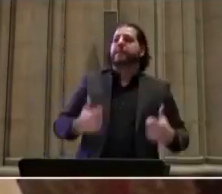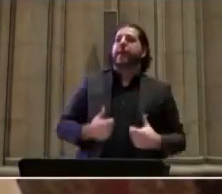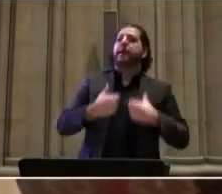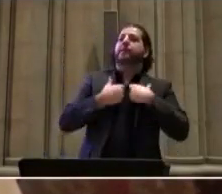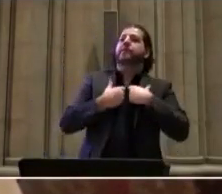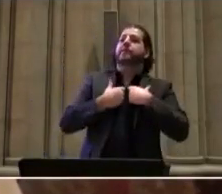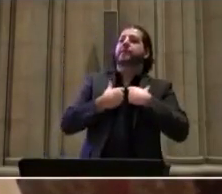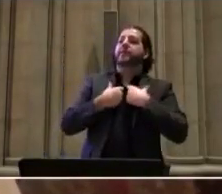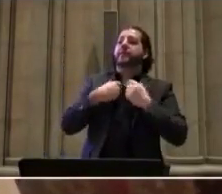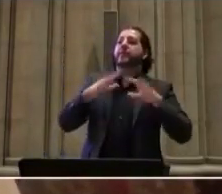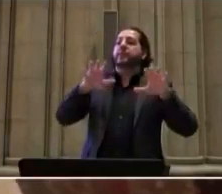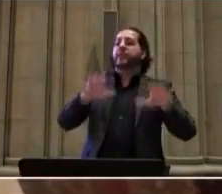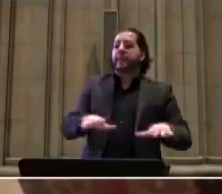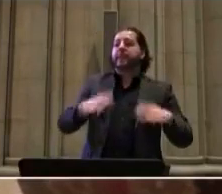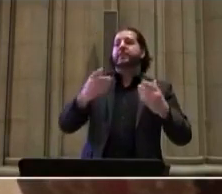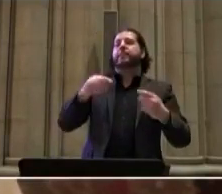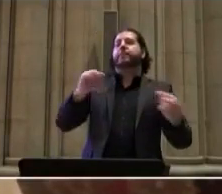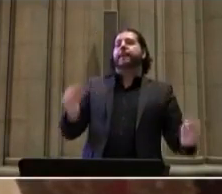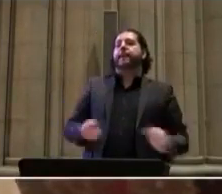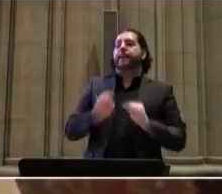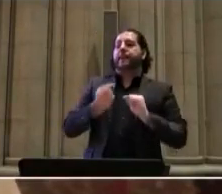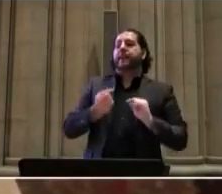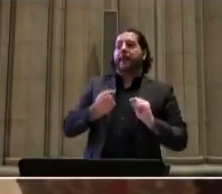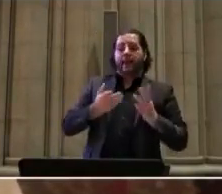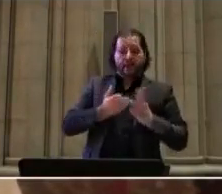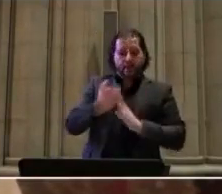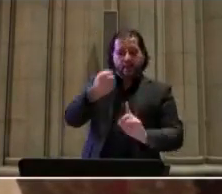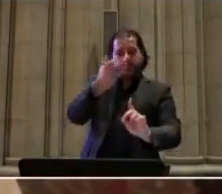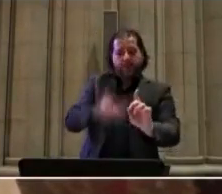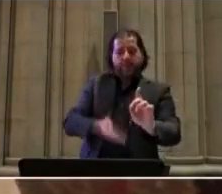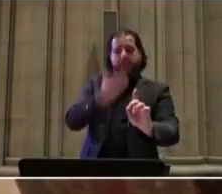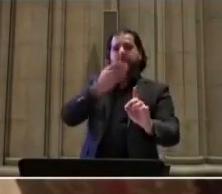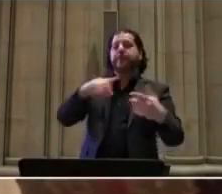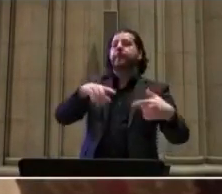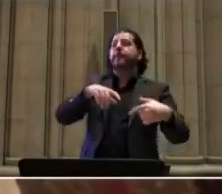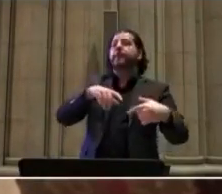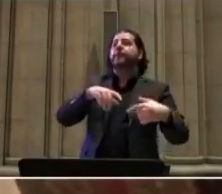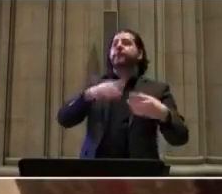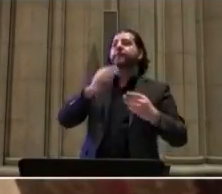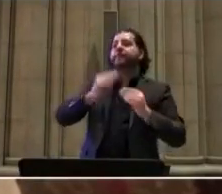lives, ease pain, and by their presence mend the